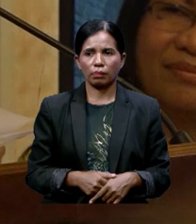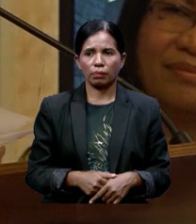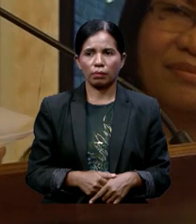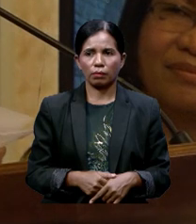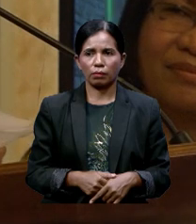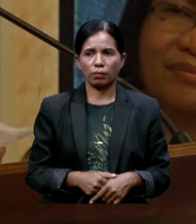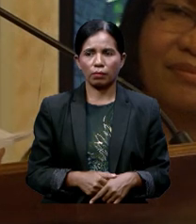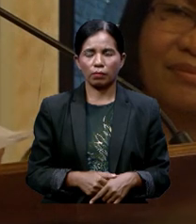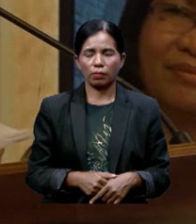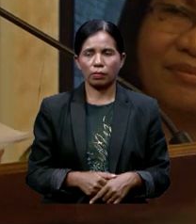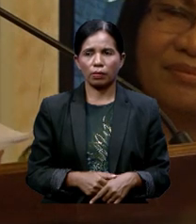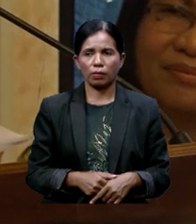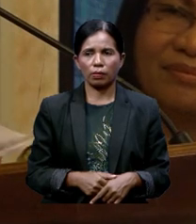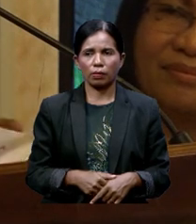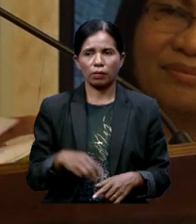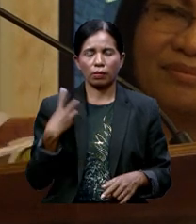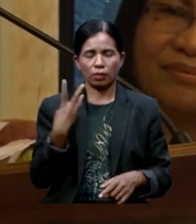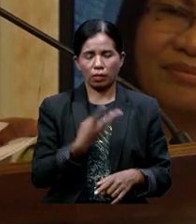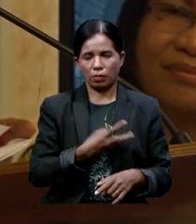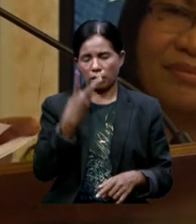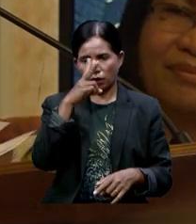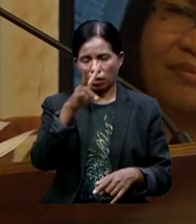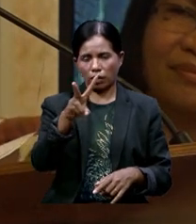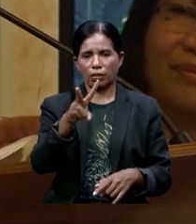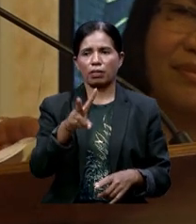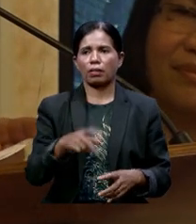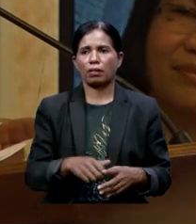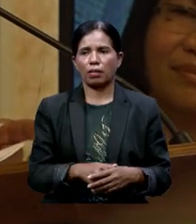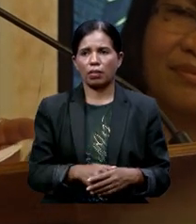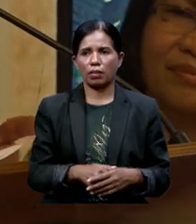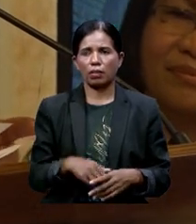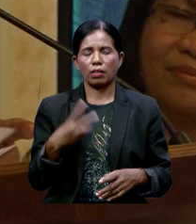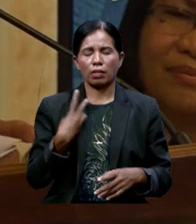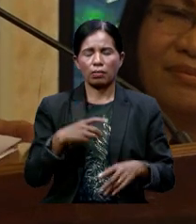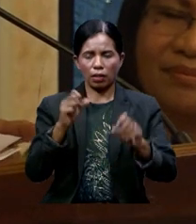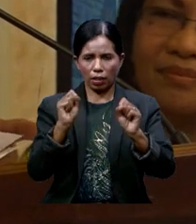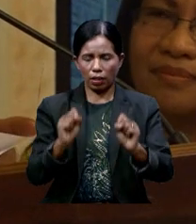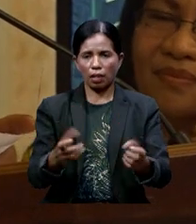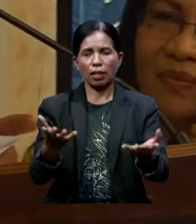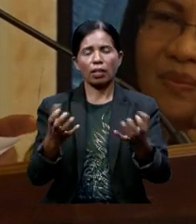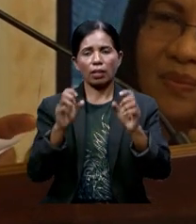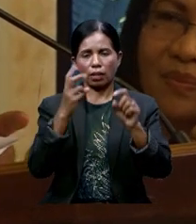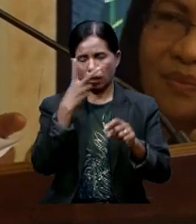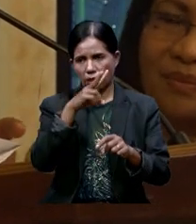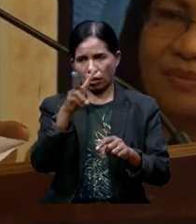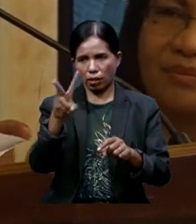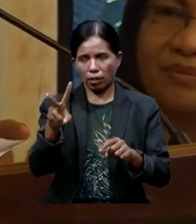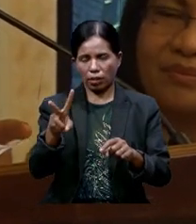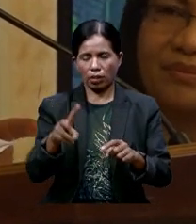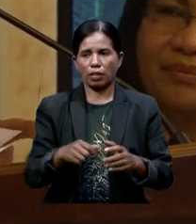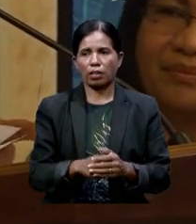Now we are looking at the world and we can see in